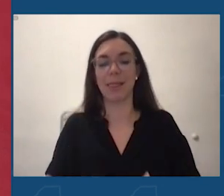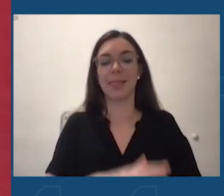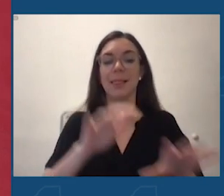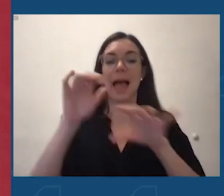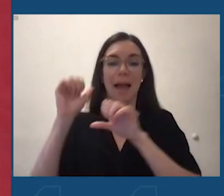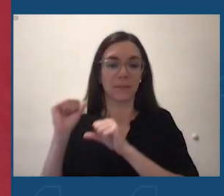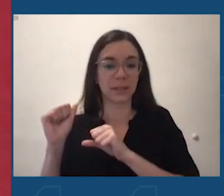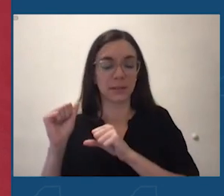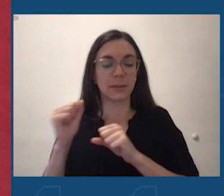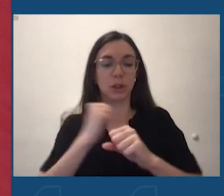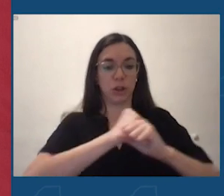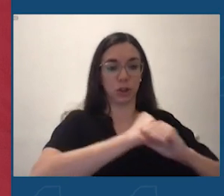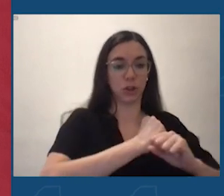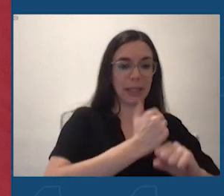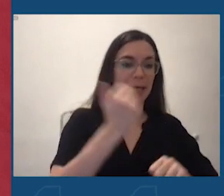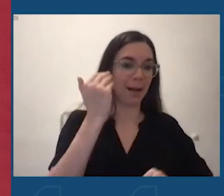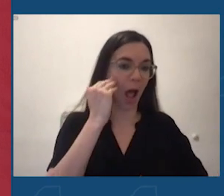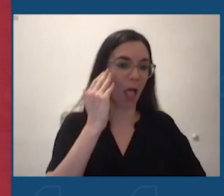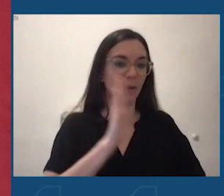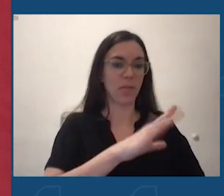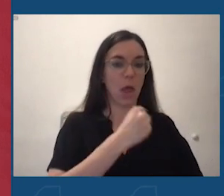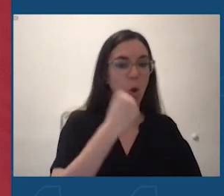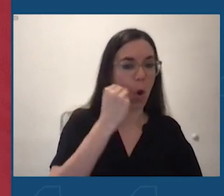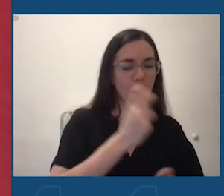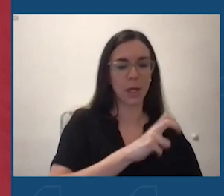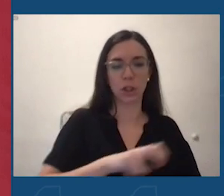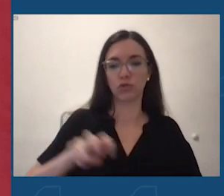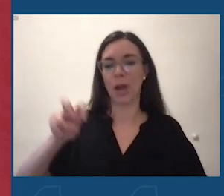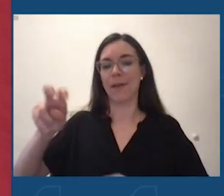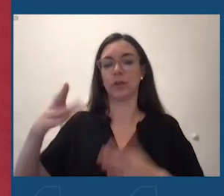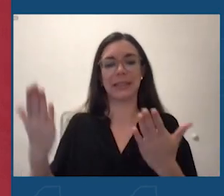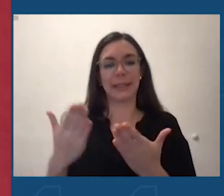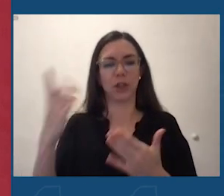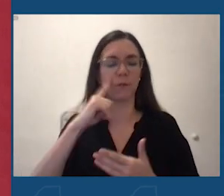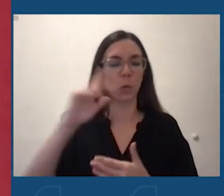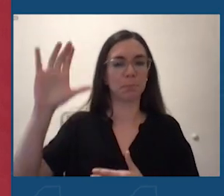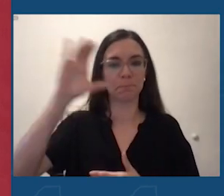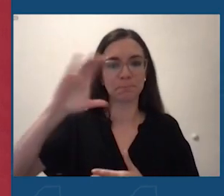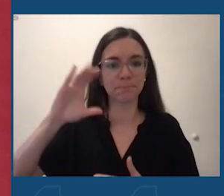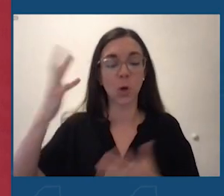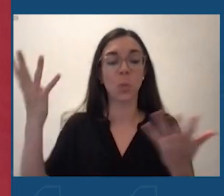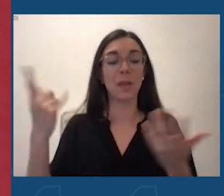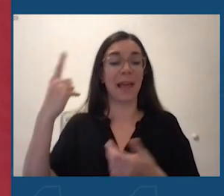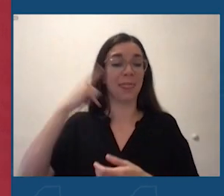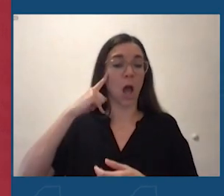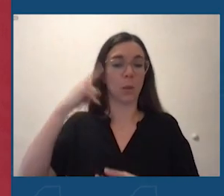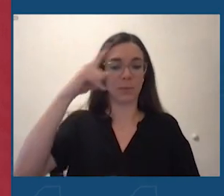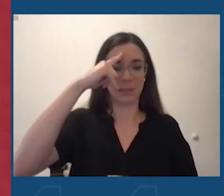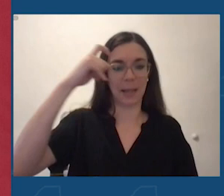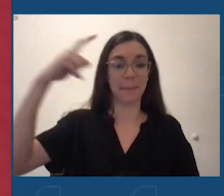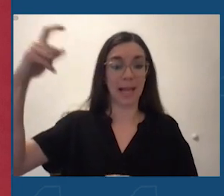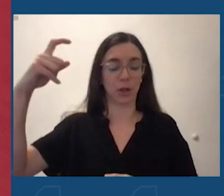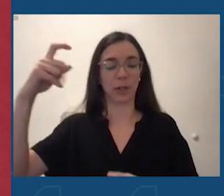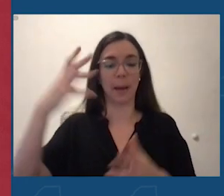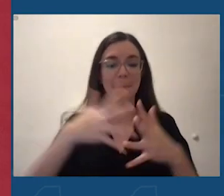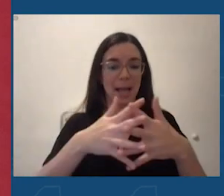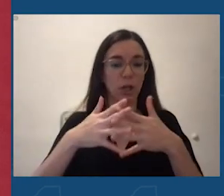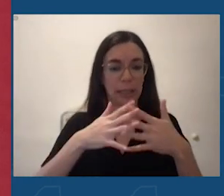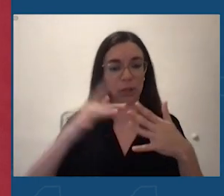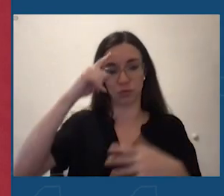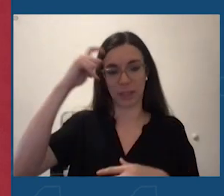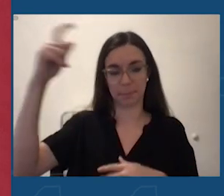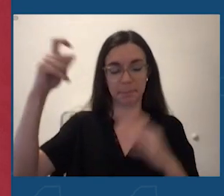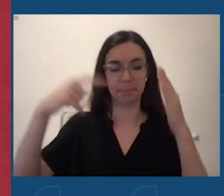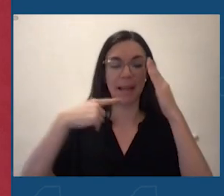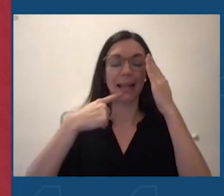home and traveled here in search of what they thought was the American dream. I say the Puerto Ricans